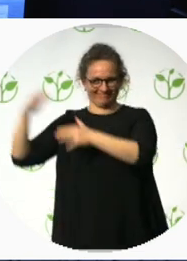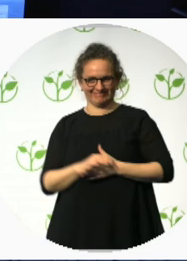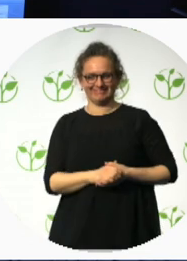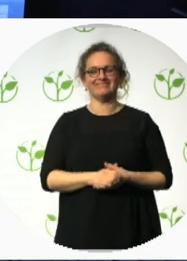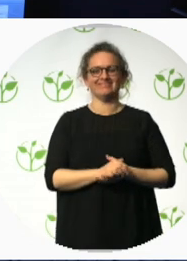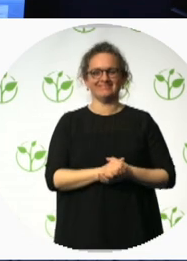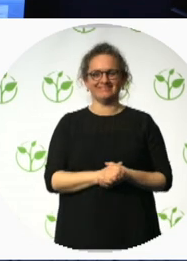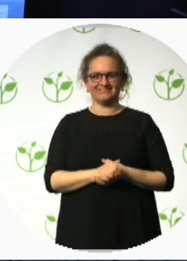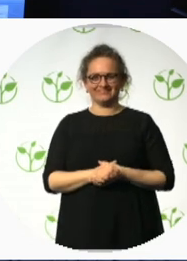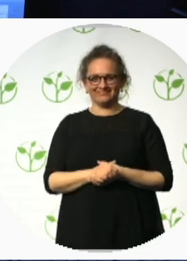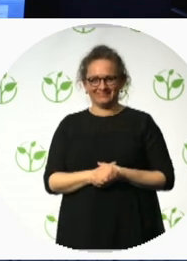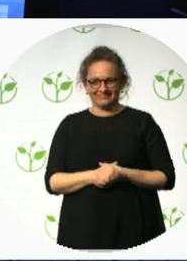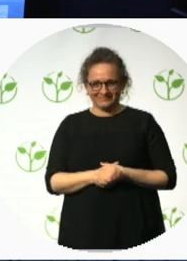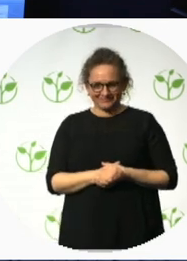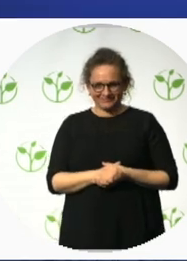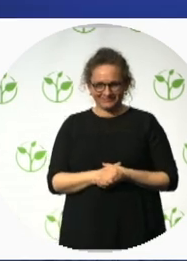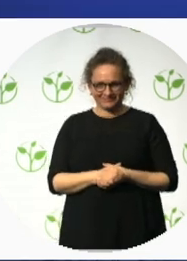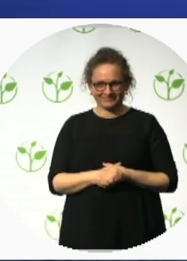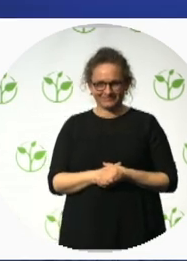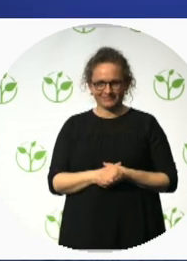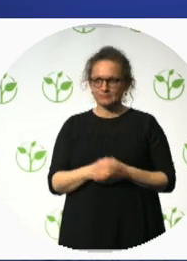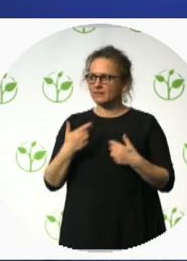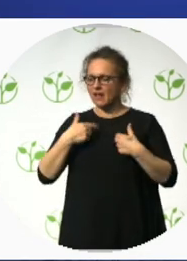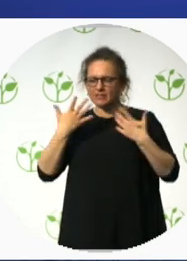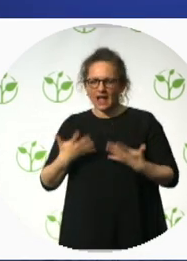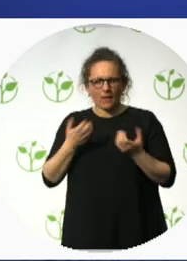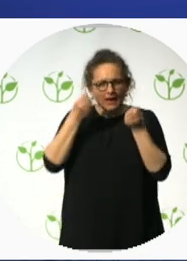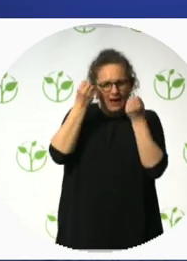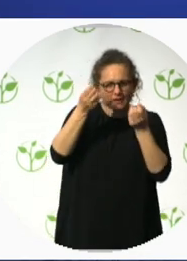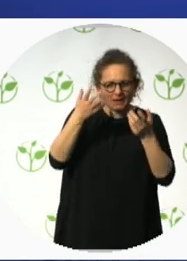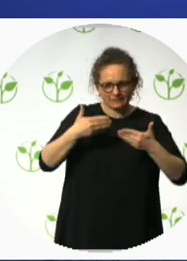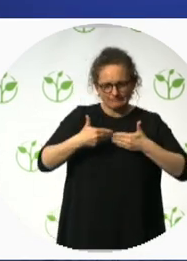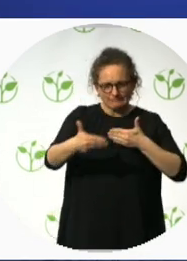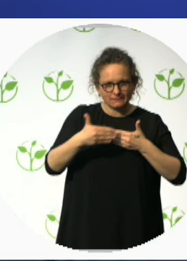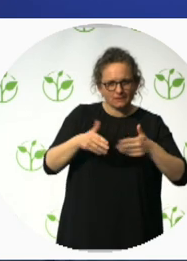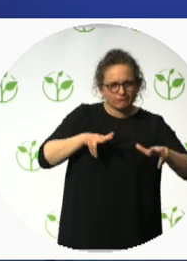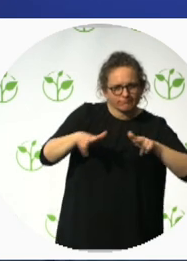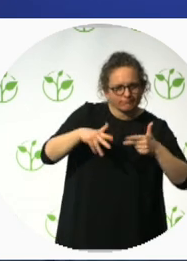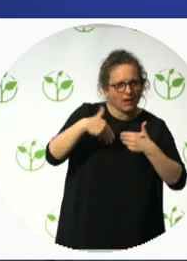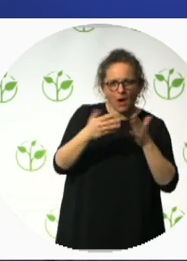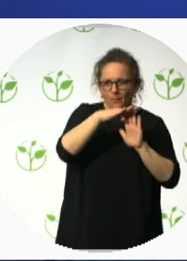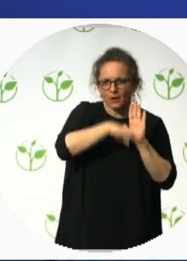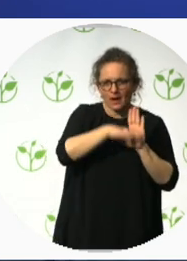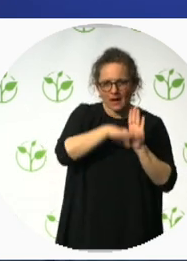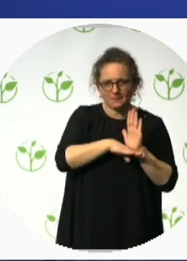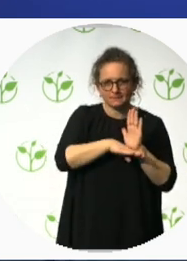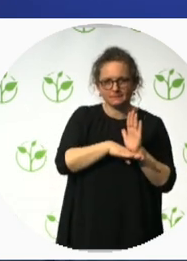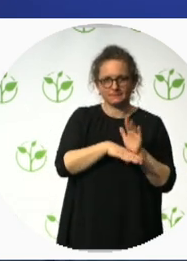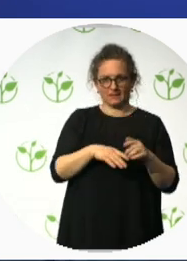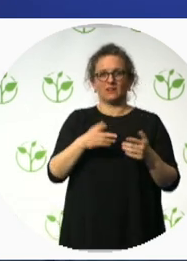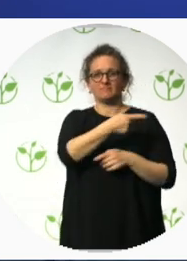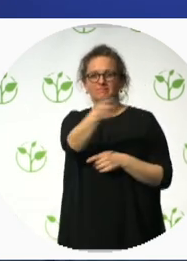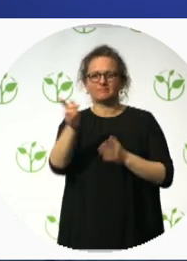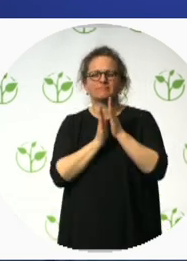housekeeping note, which is make sure you're downstairs at the reception desk